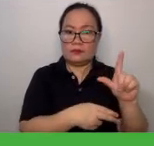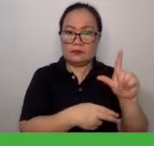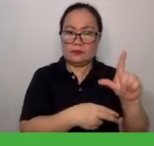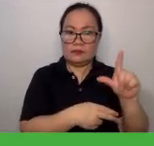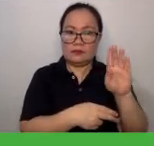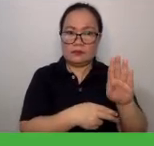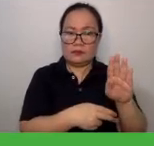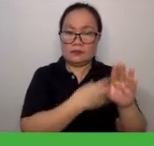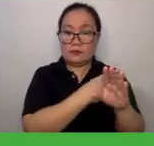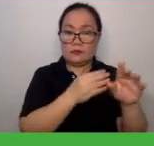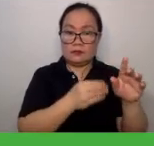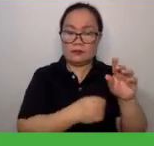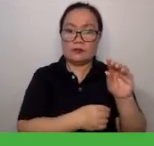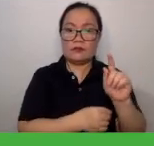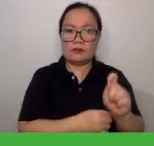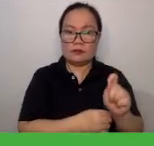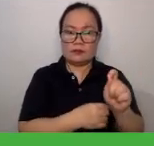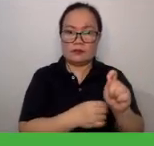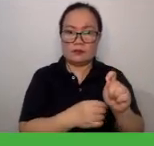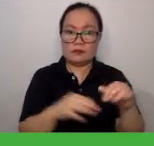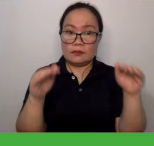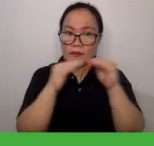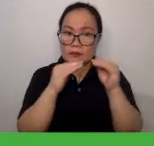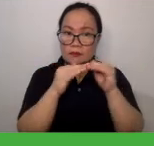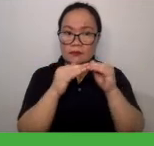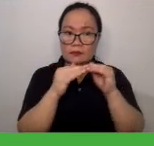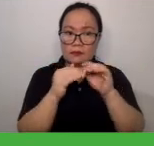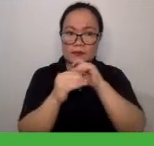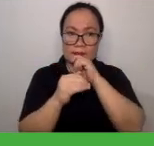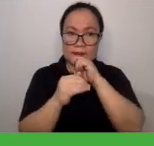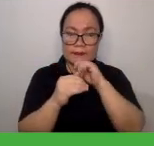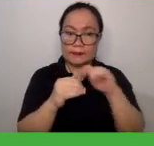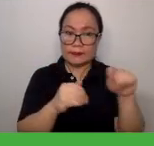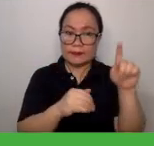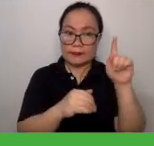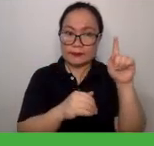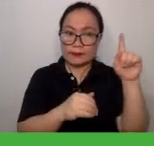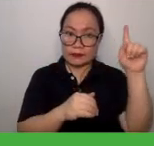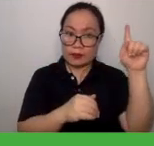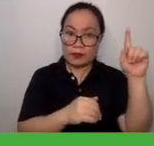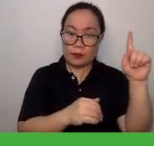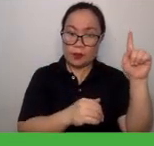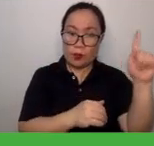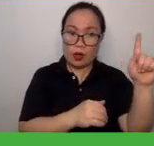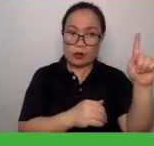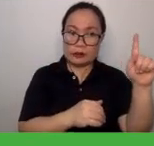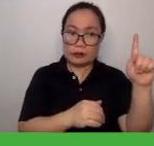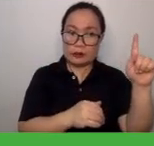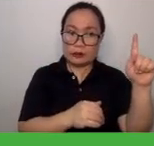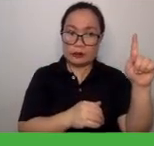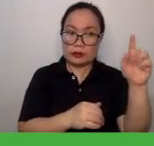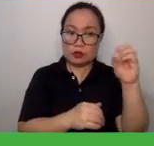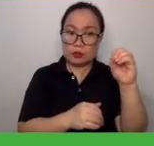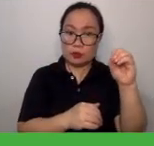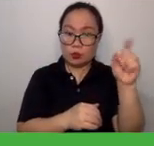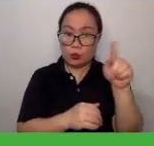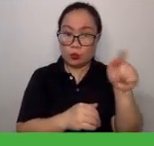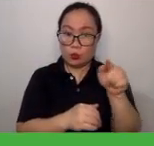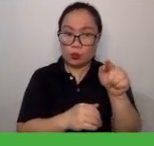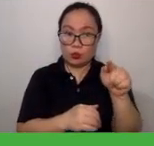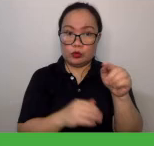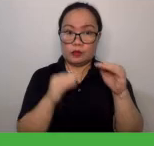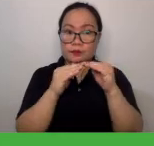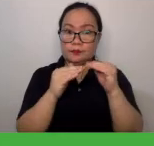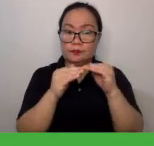And then for ton, it's T. Okay? For the equivalence, 1. So, lahat to 1 half. For every 1